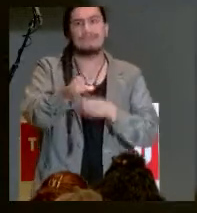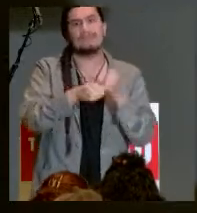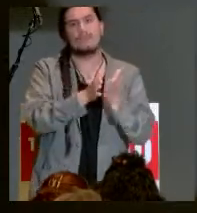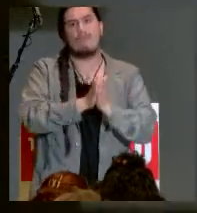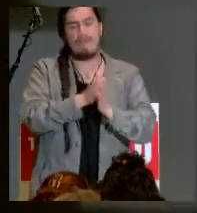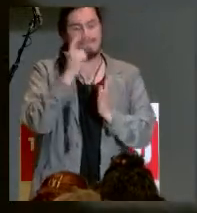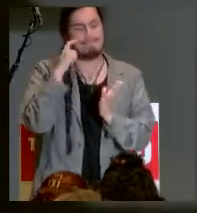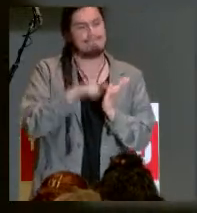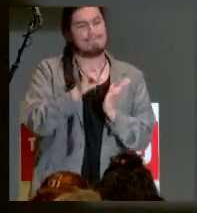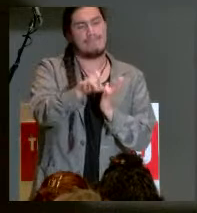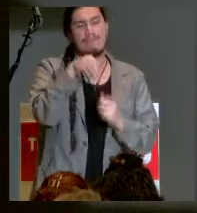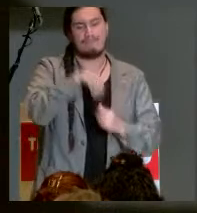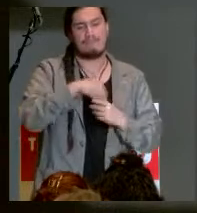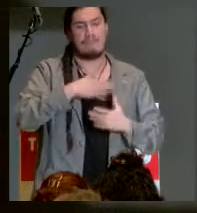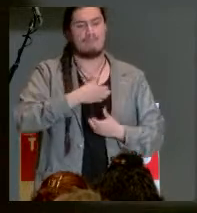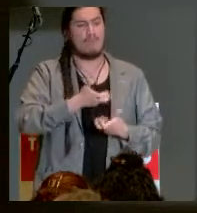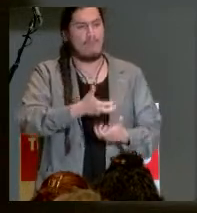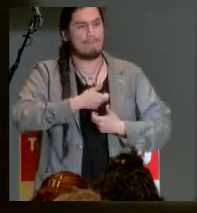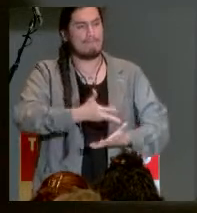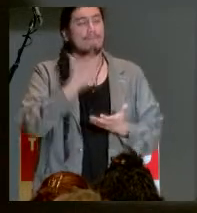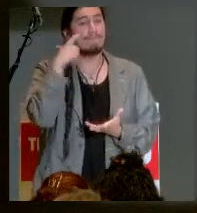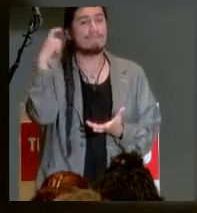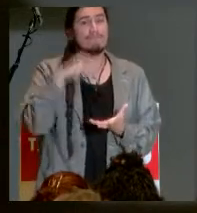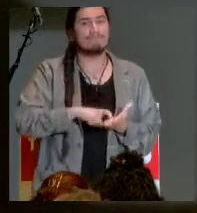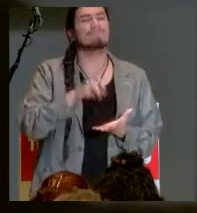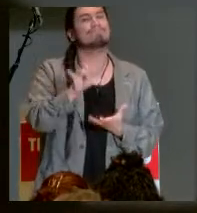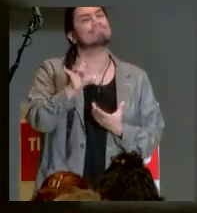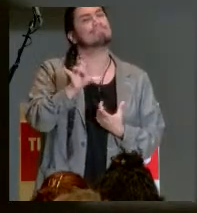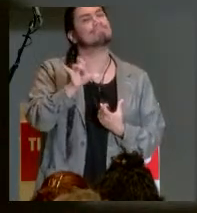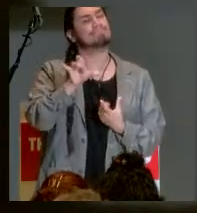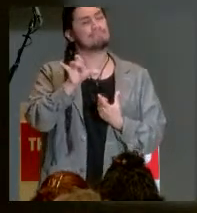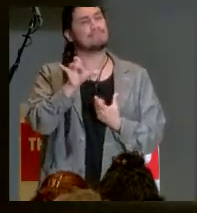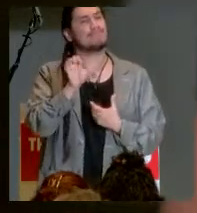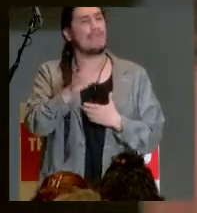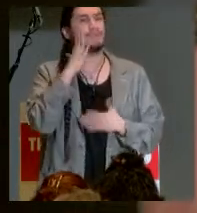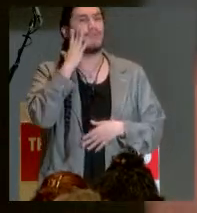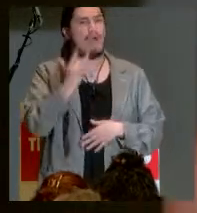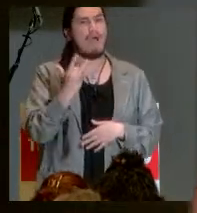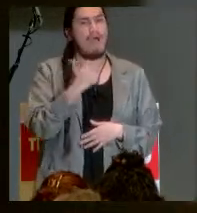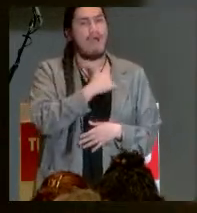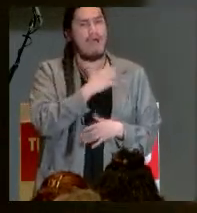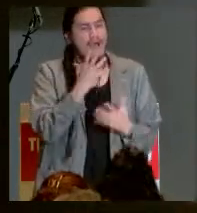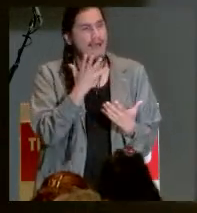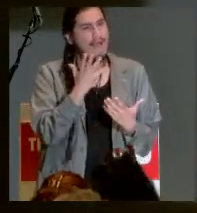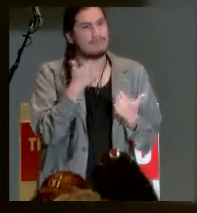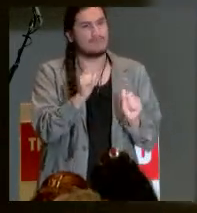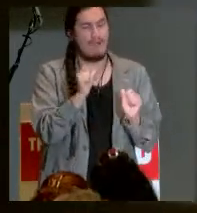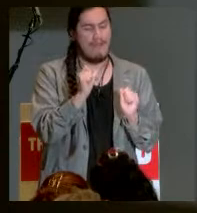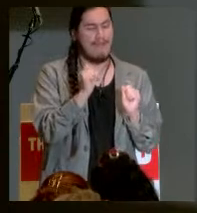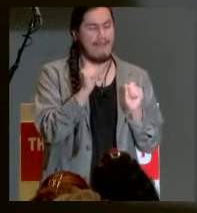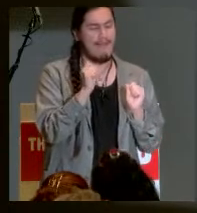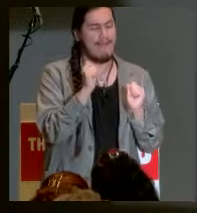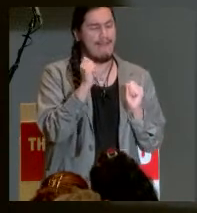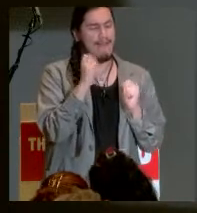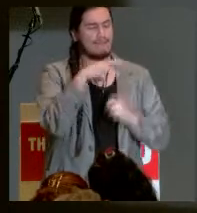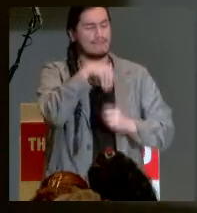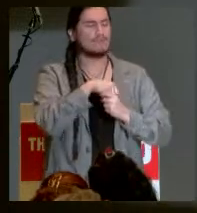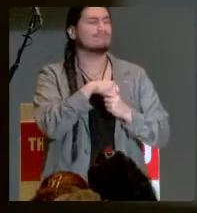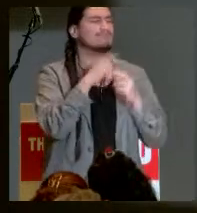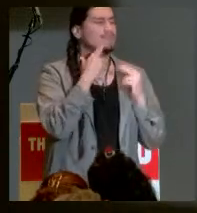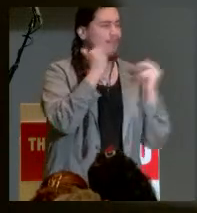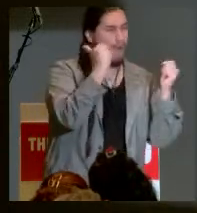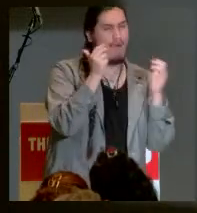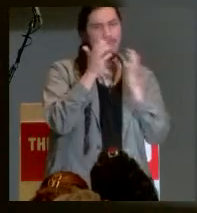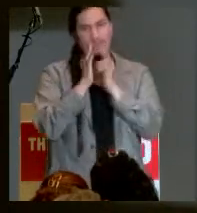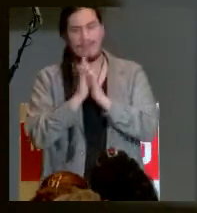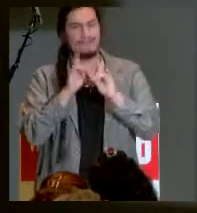know, in the work. And so I realized that that's why I go between like song and prayer. One